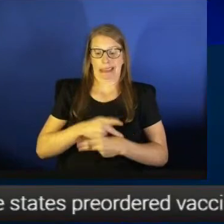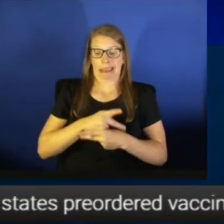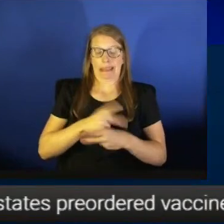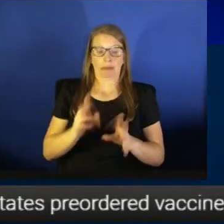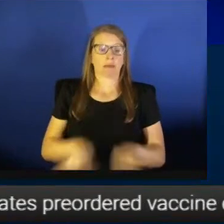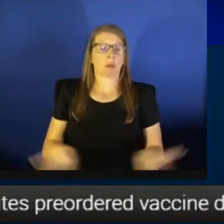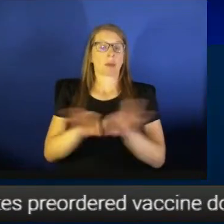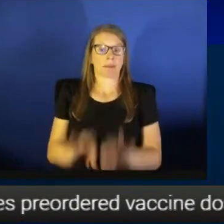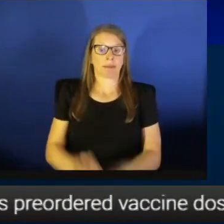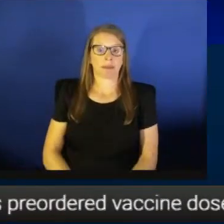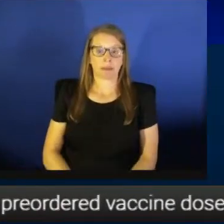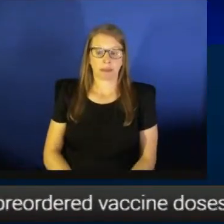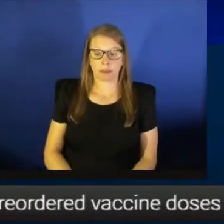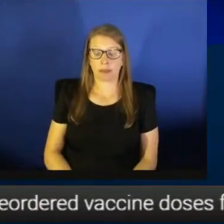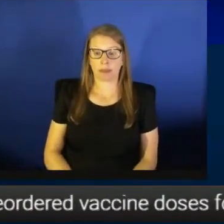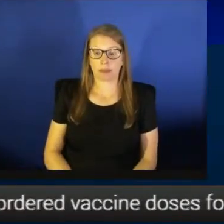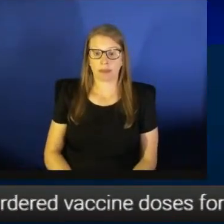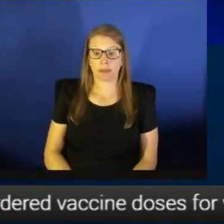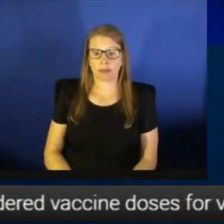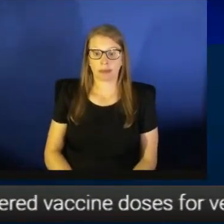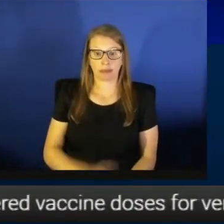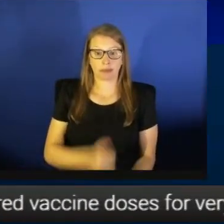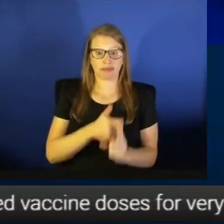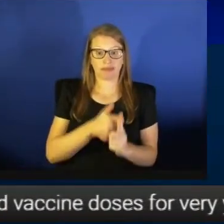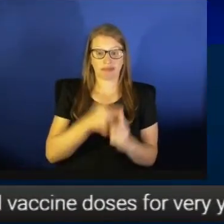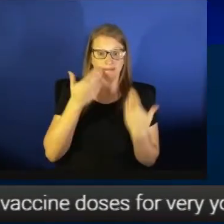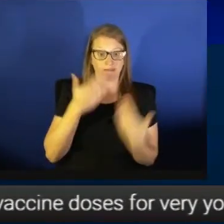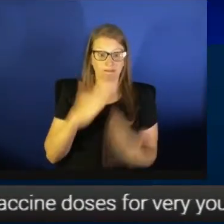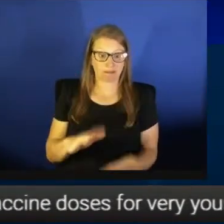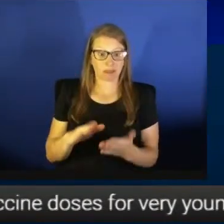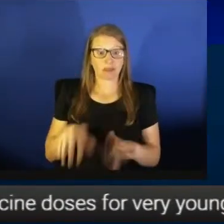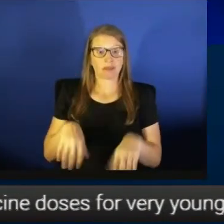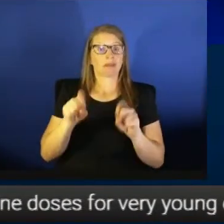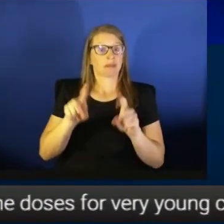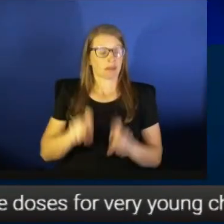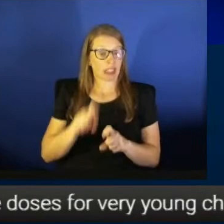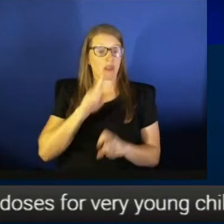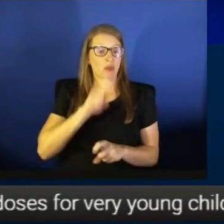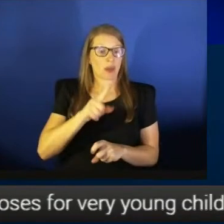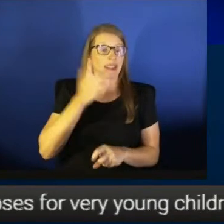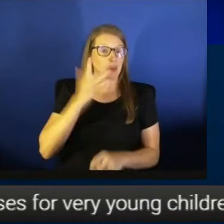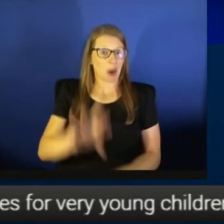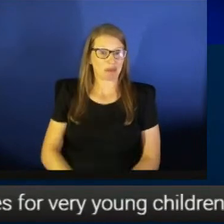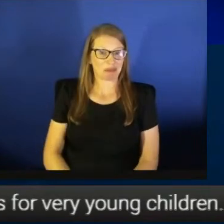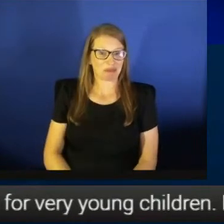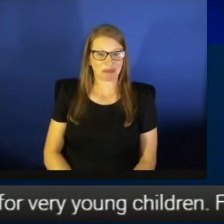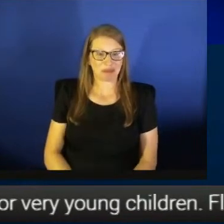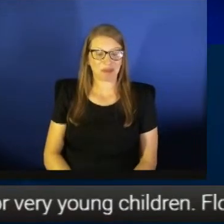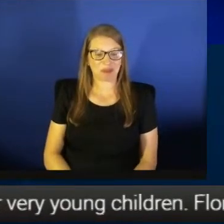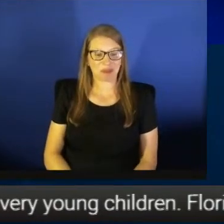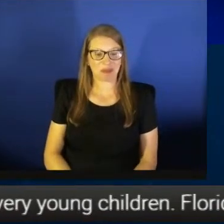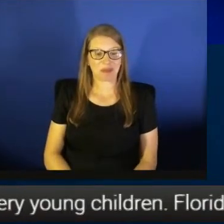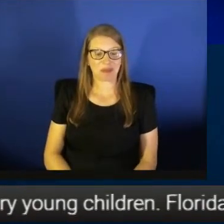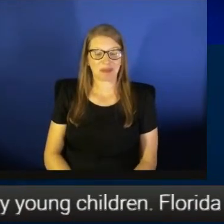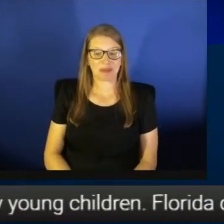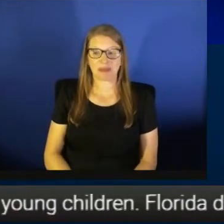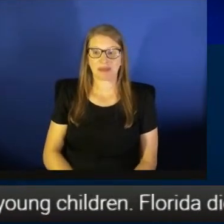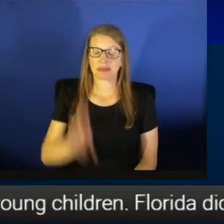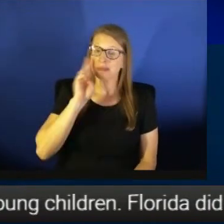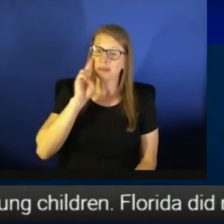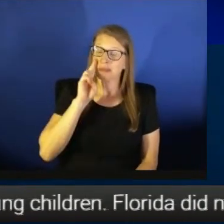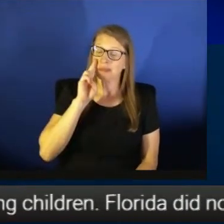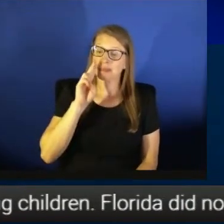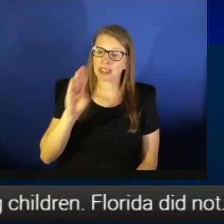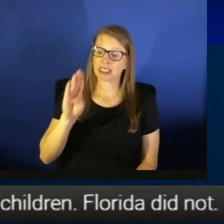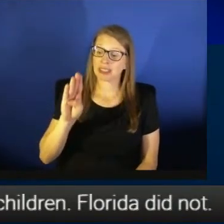she really didn't have any way of knowing, but she did get tested, so that was really smart. Hey, Dr. Hawkinson, Betsy says, in donating blood, I